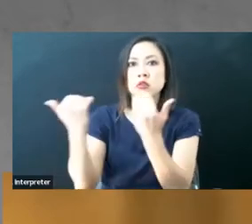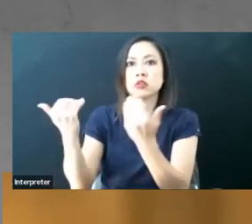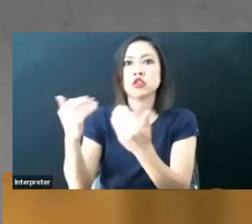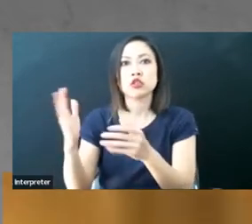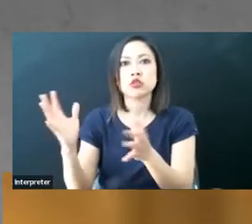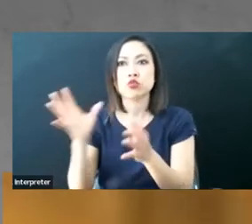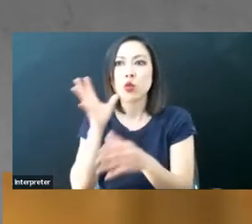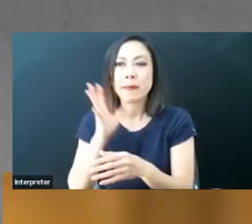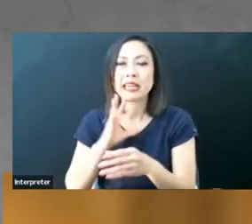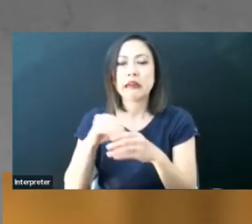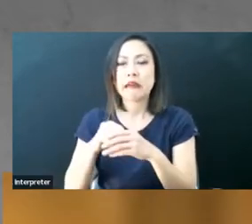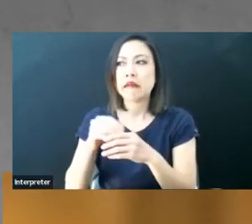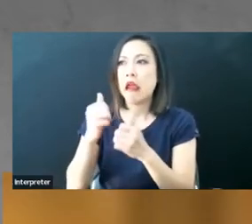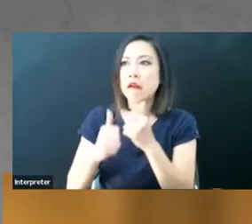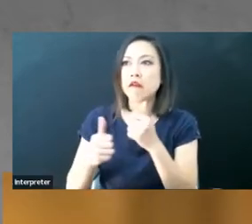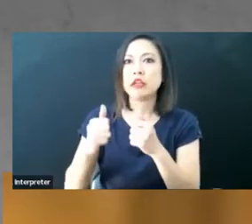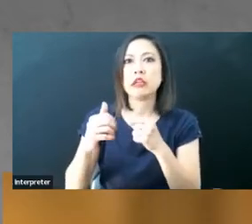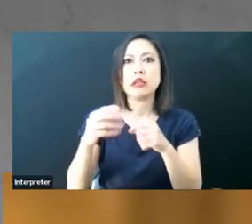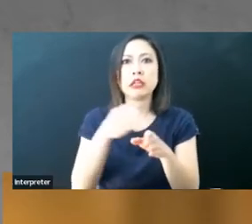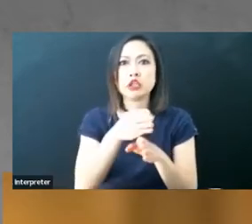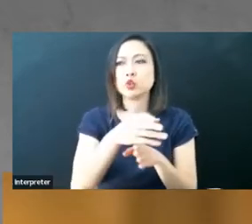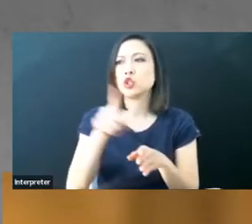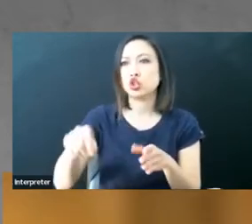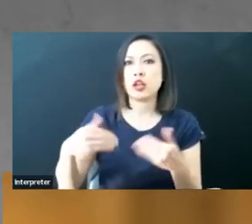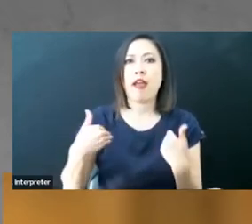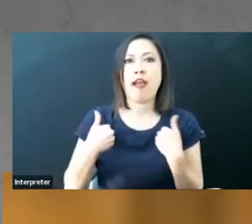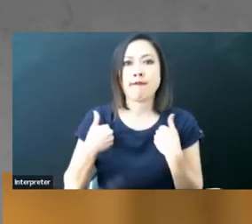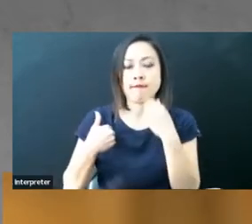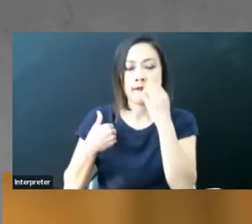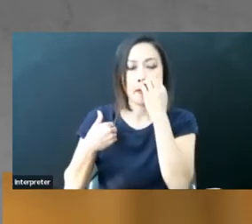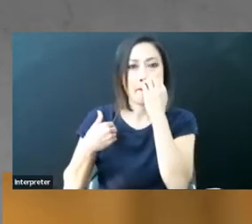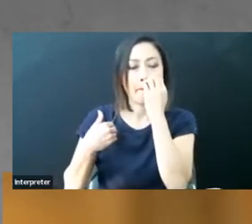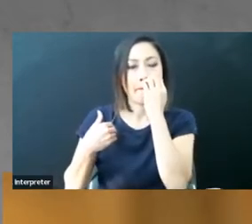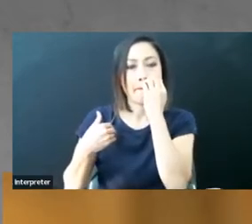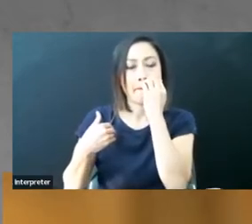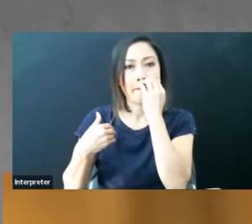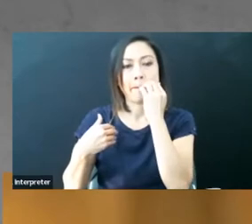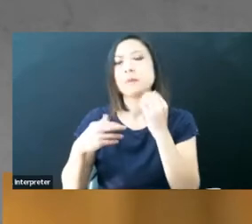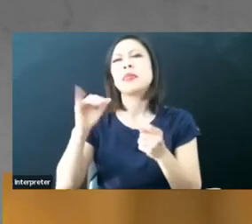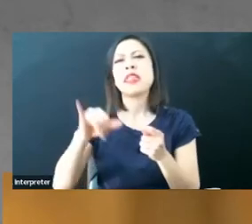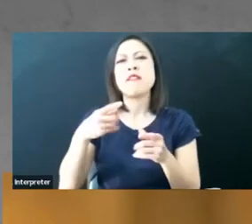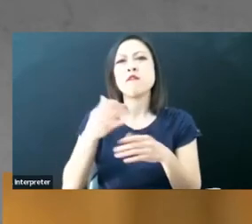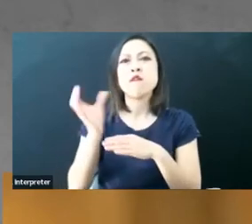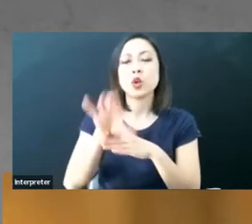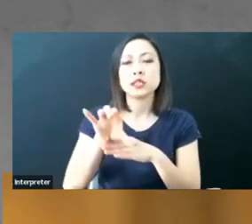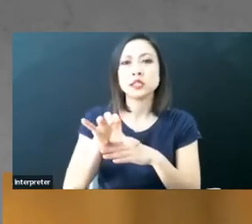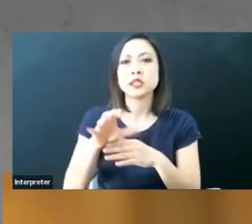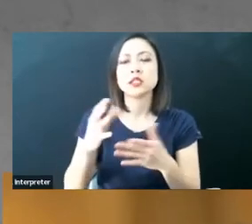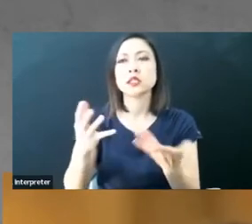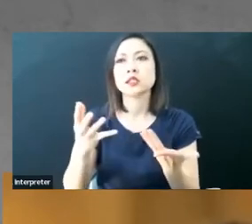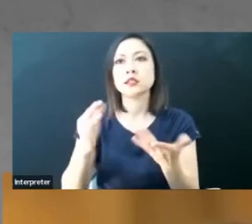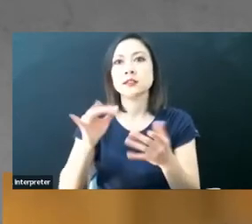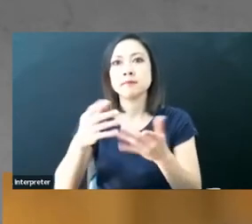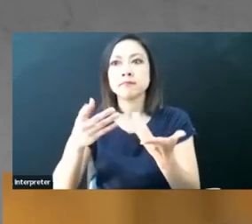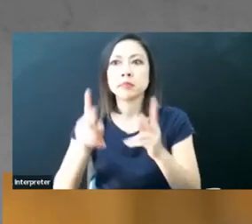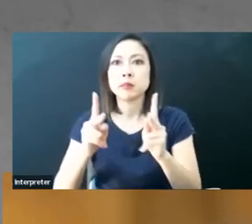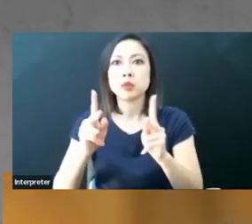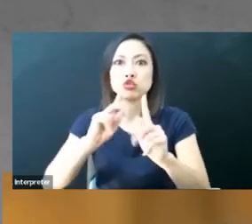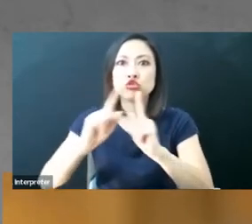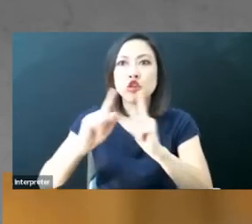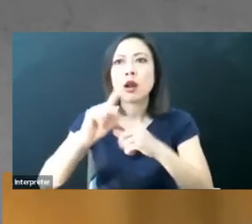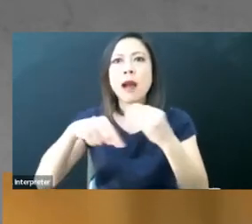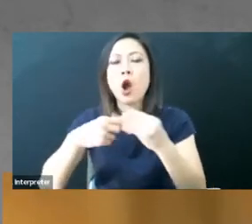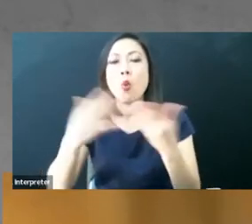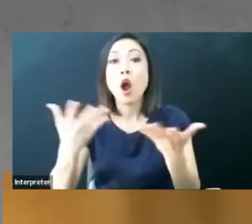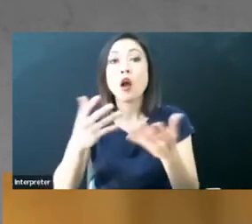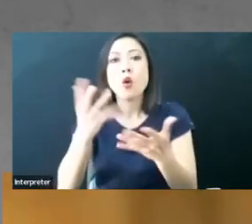have, because it forces the dialogue around what more now. We've all heard tone from the top is important.